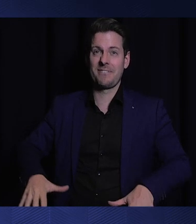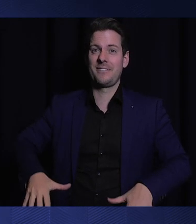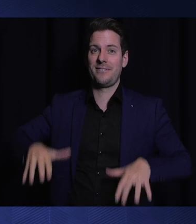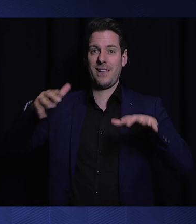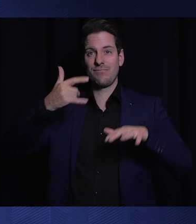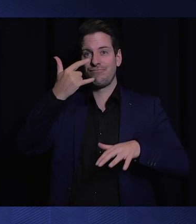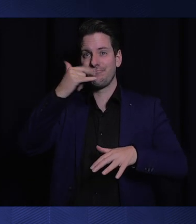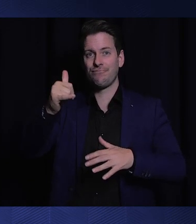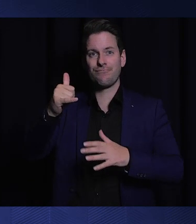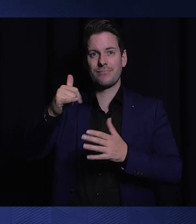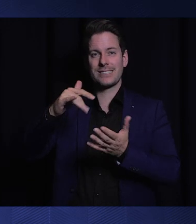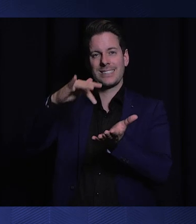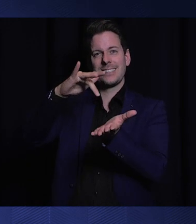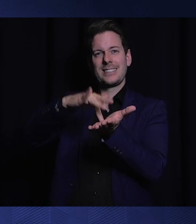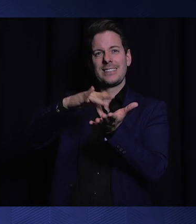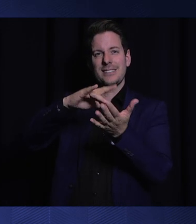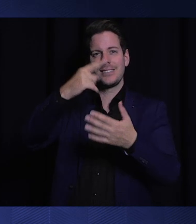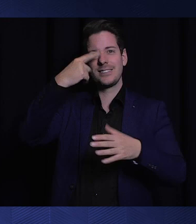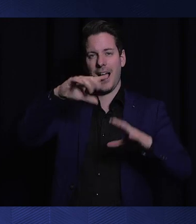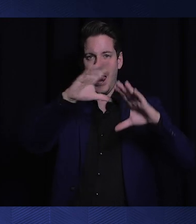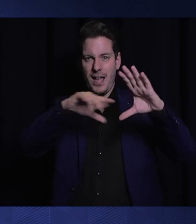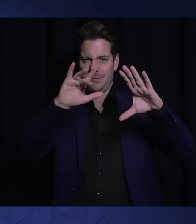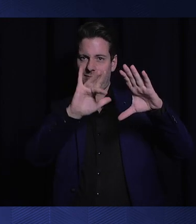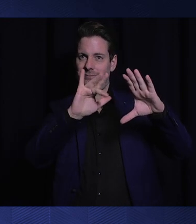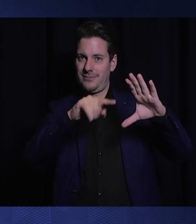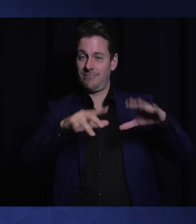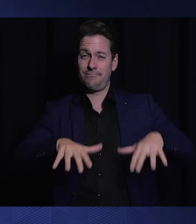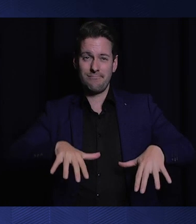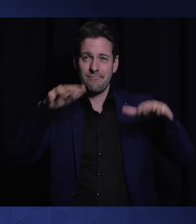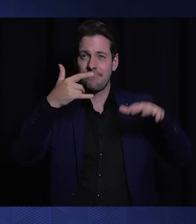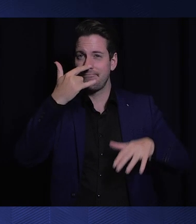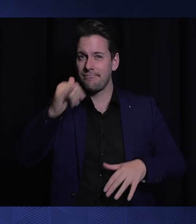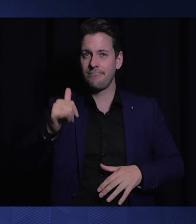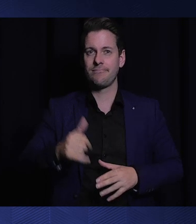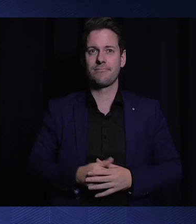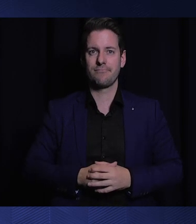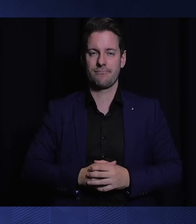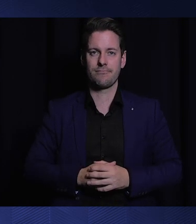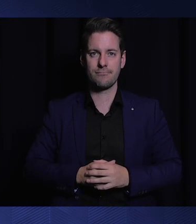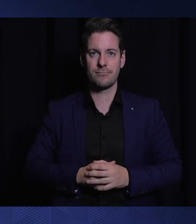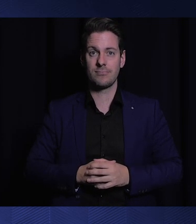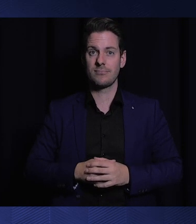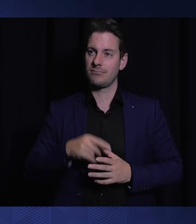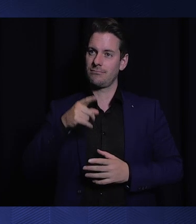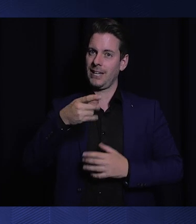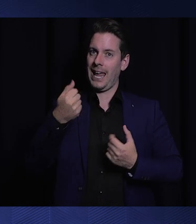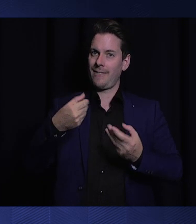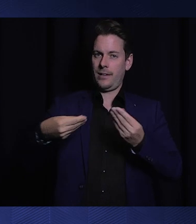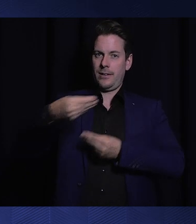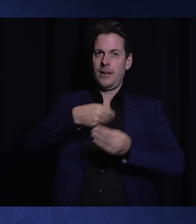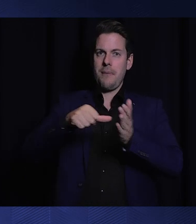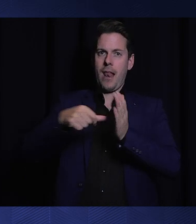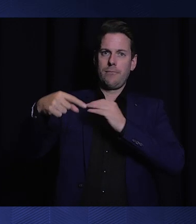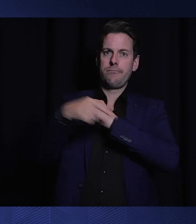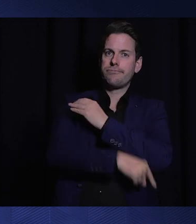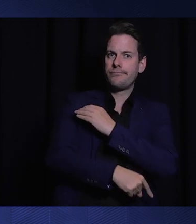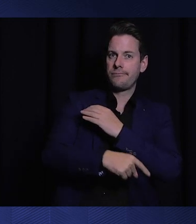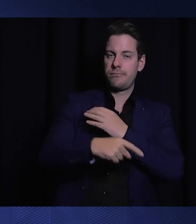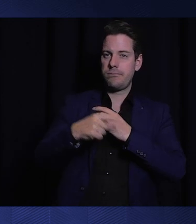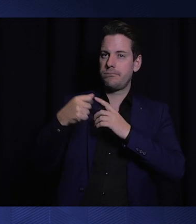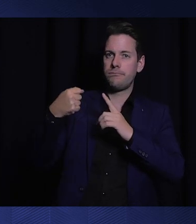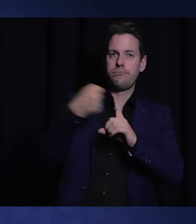central part of Thailand. And we have economic loss, quite a huge amount of